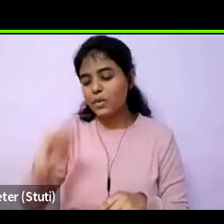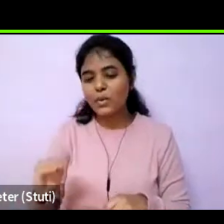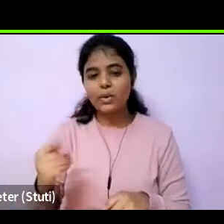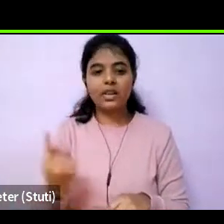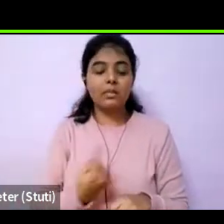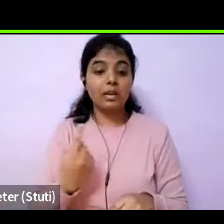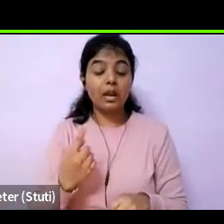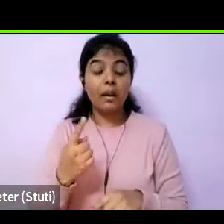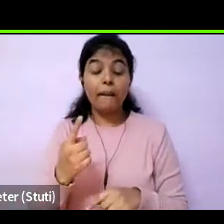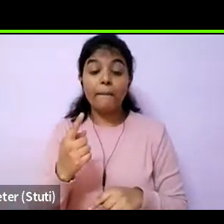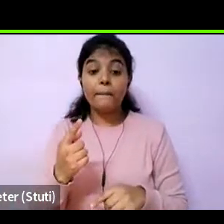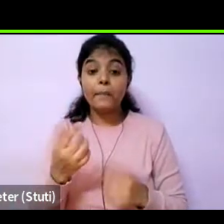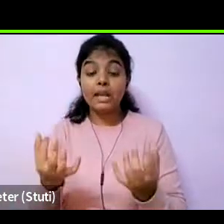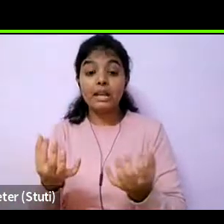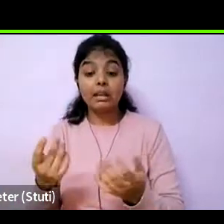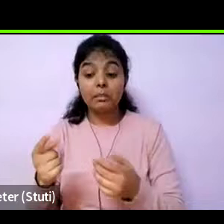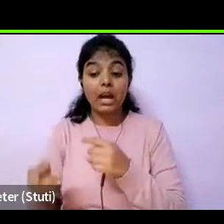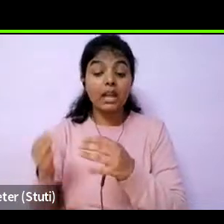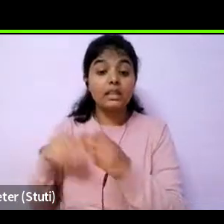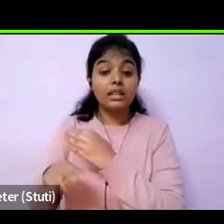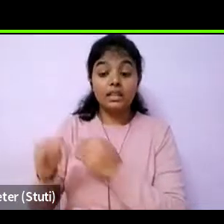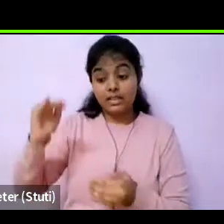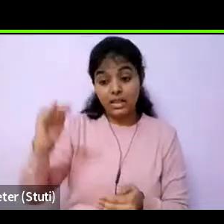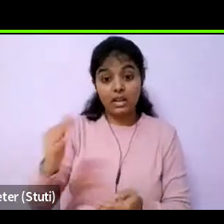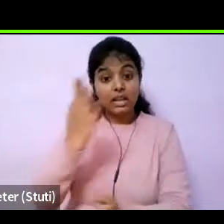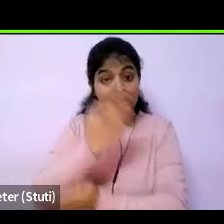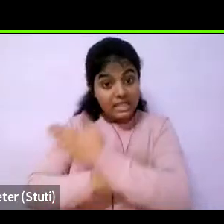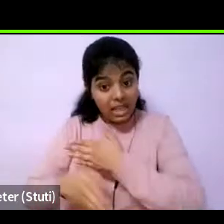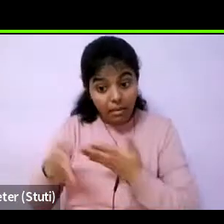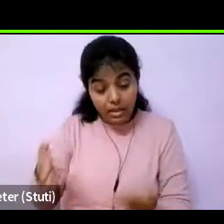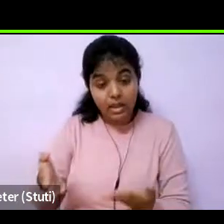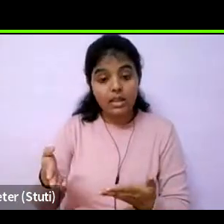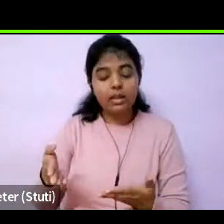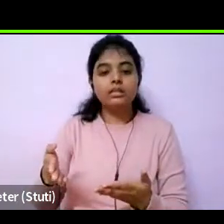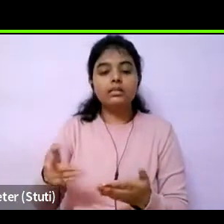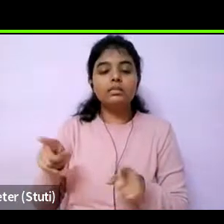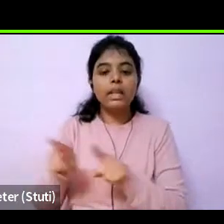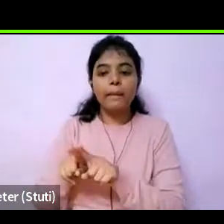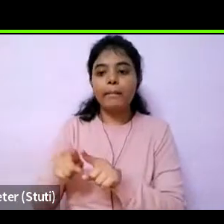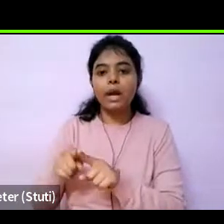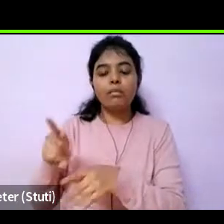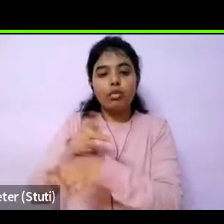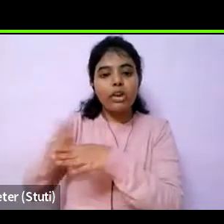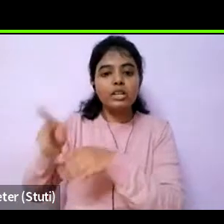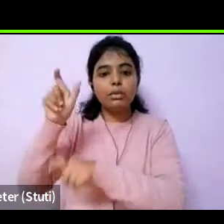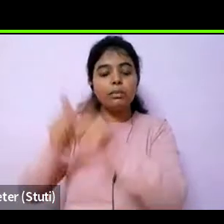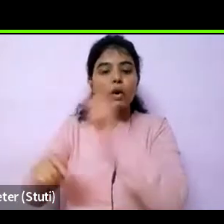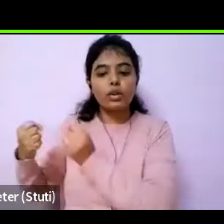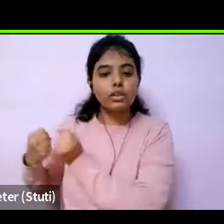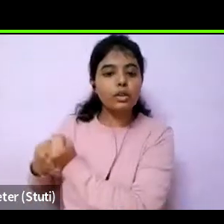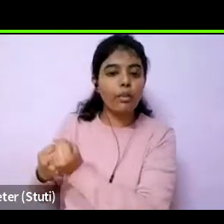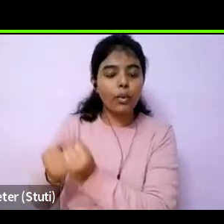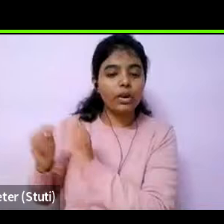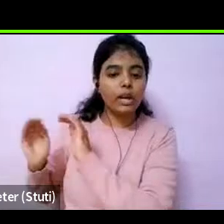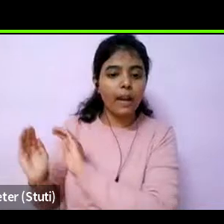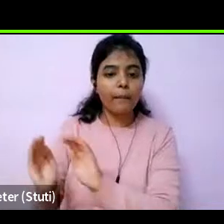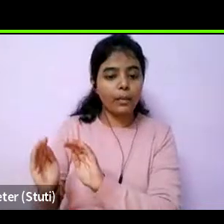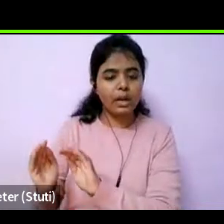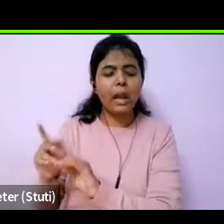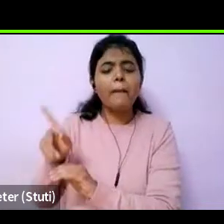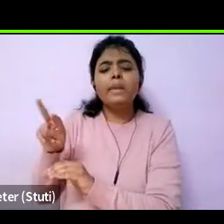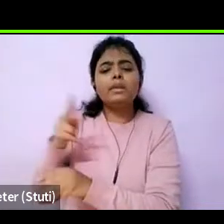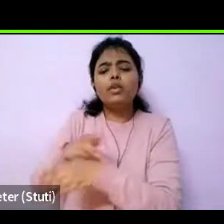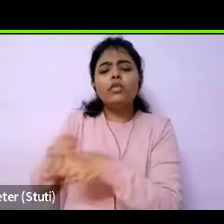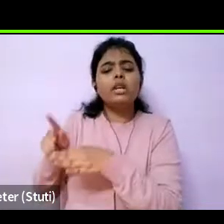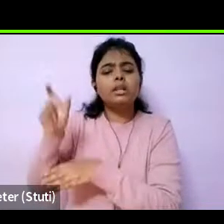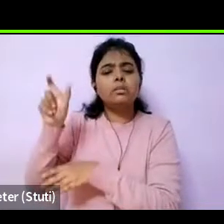will have to be helped by a host of professionals. A host of professionals in the sense it